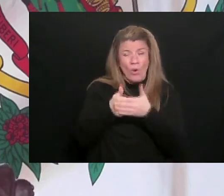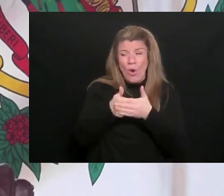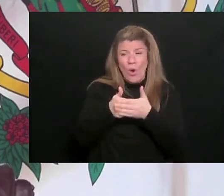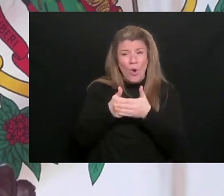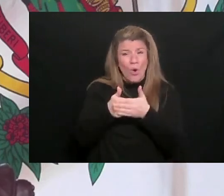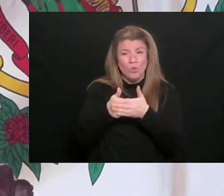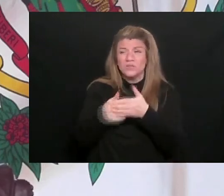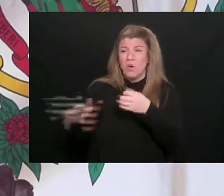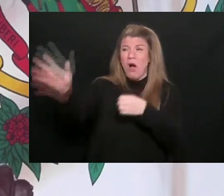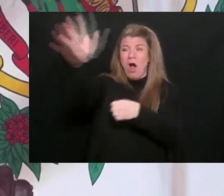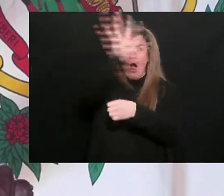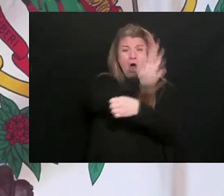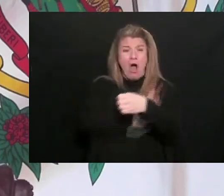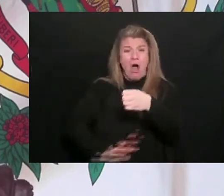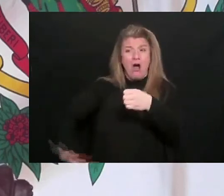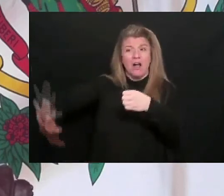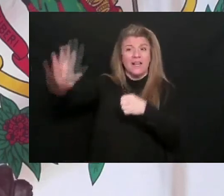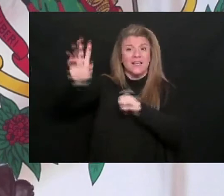that can bring it to us.